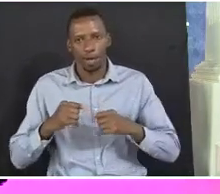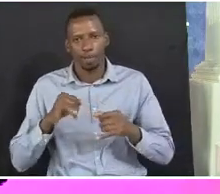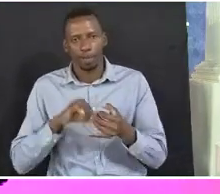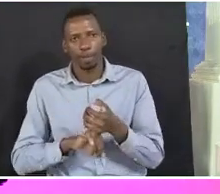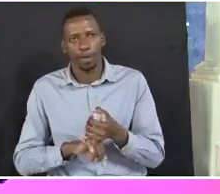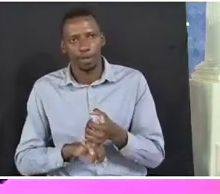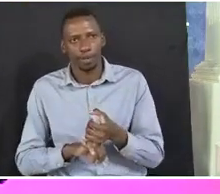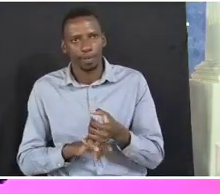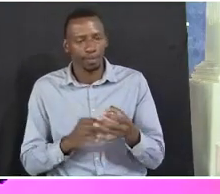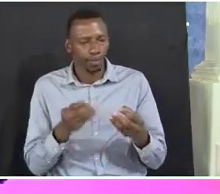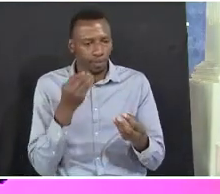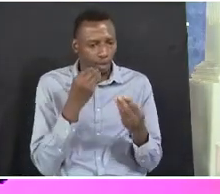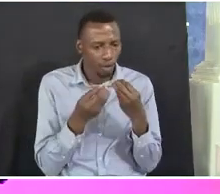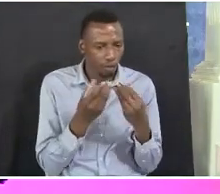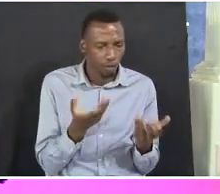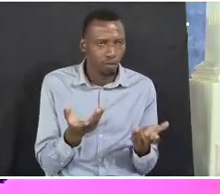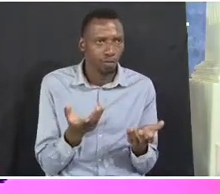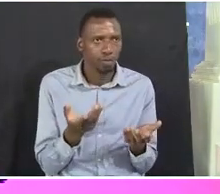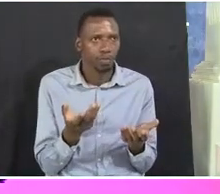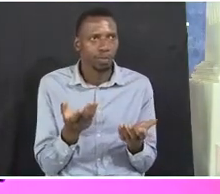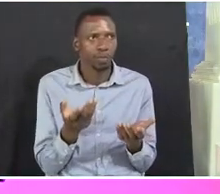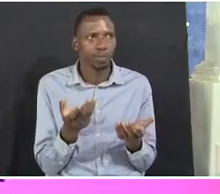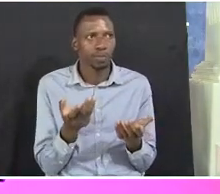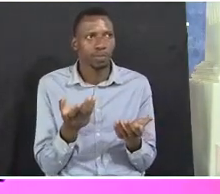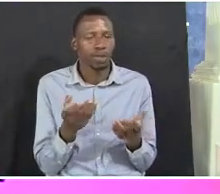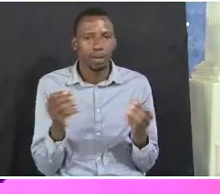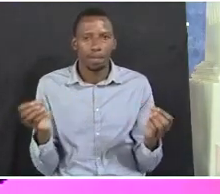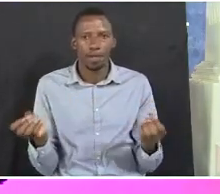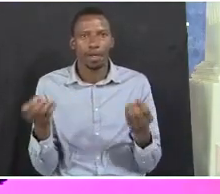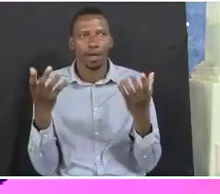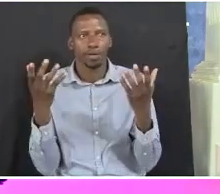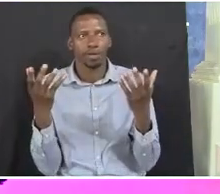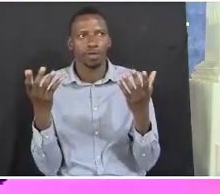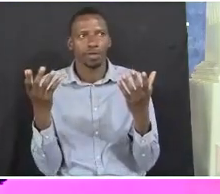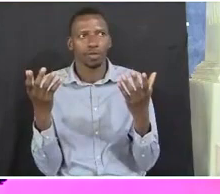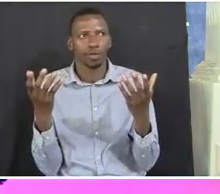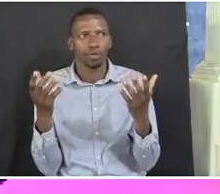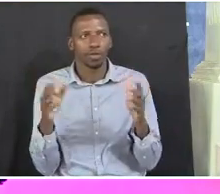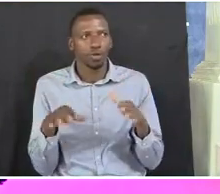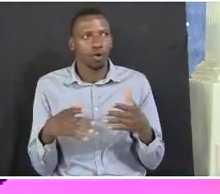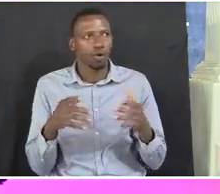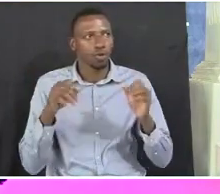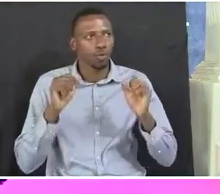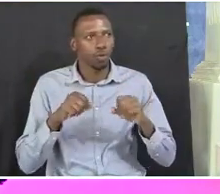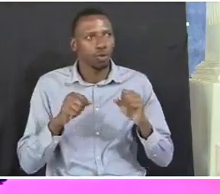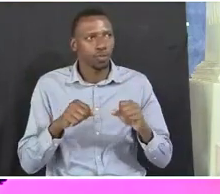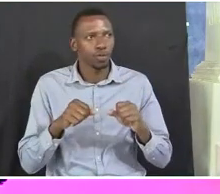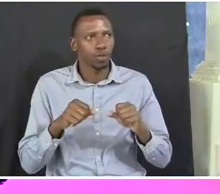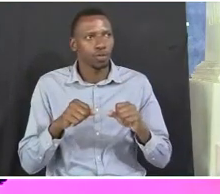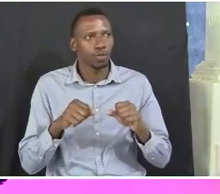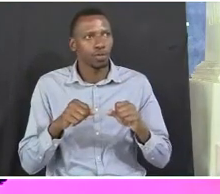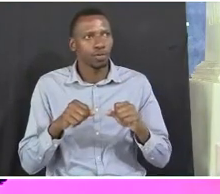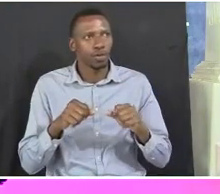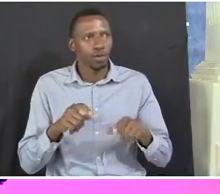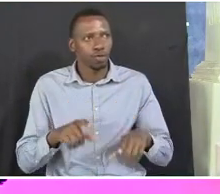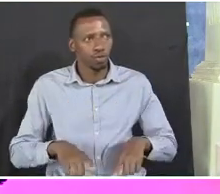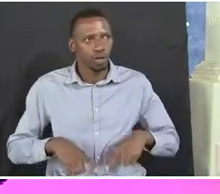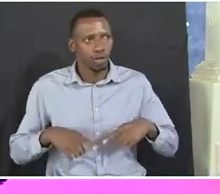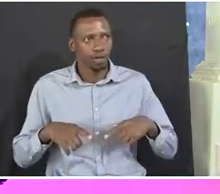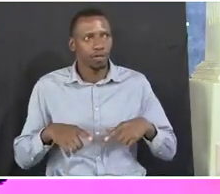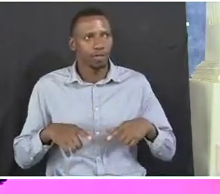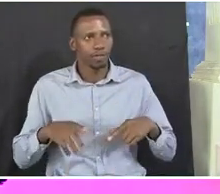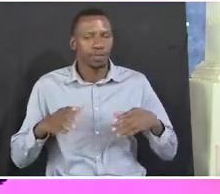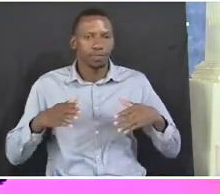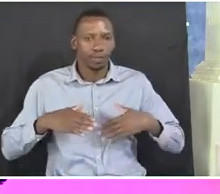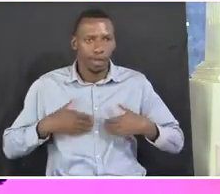myth? Is it a mystery? Is it a miracle? Is it even possible anymore to live happily